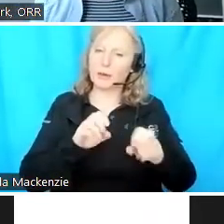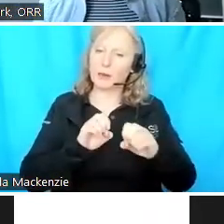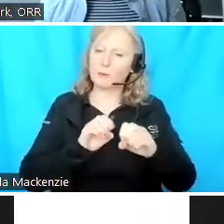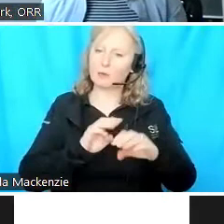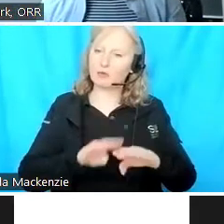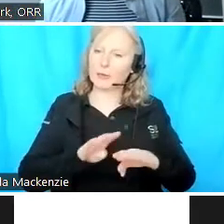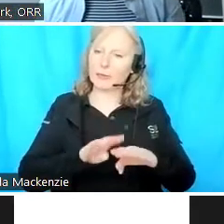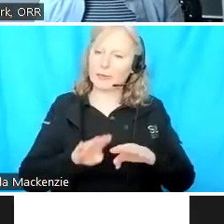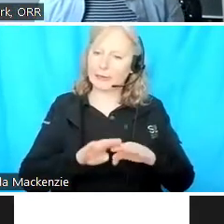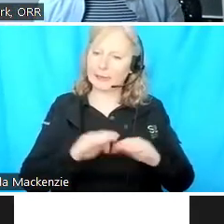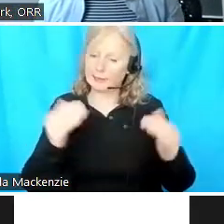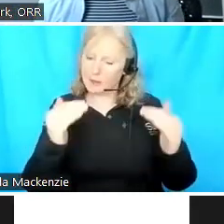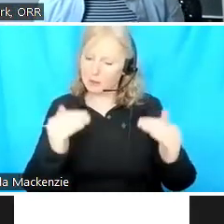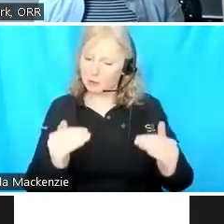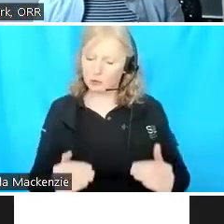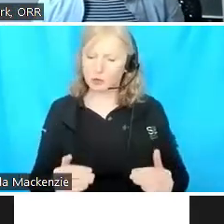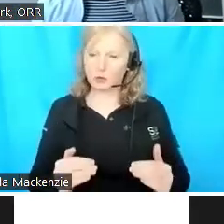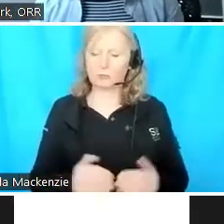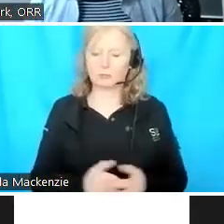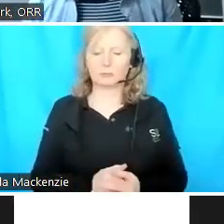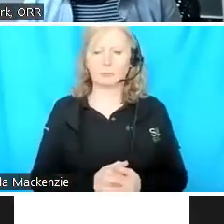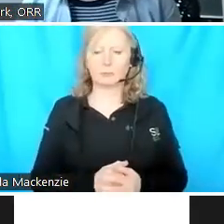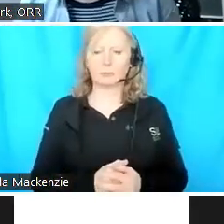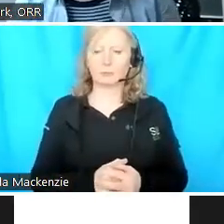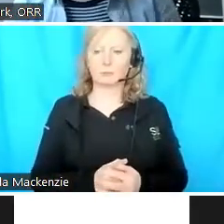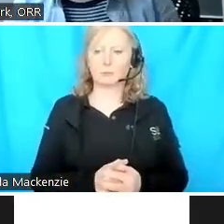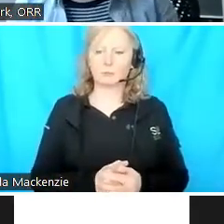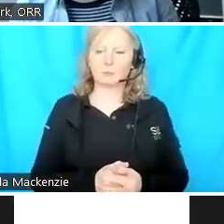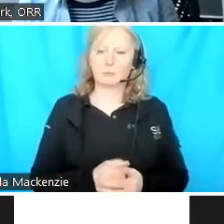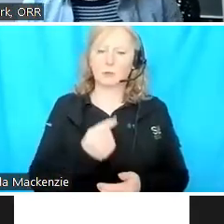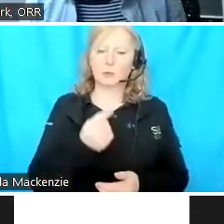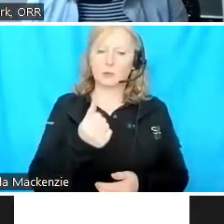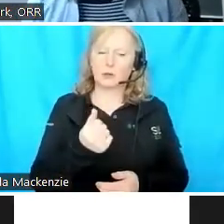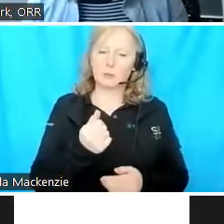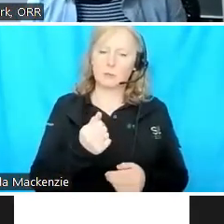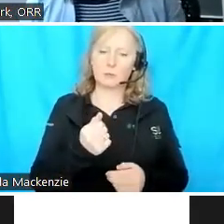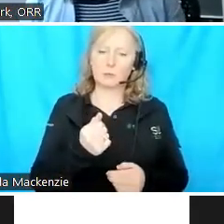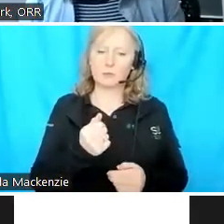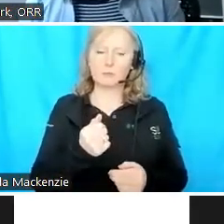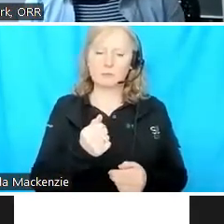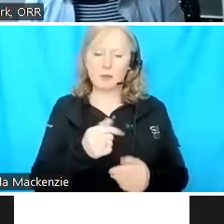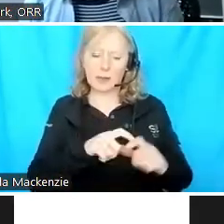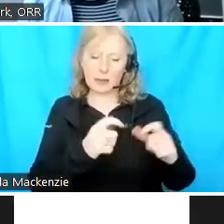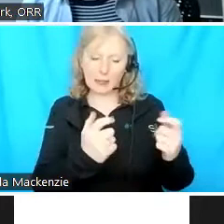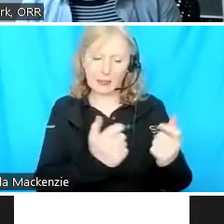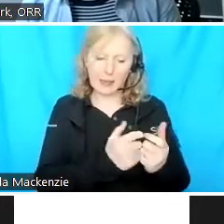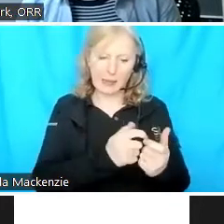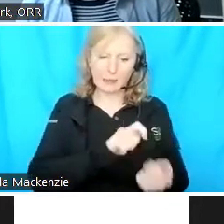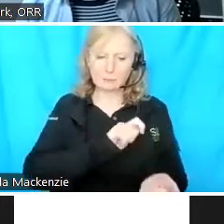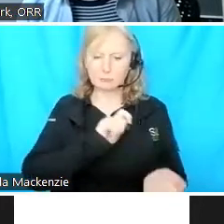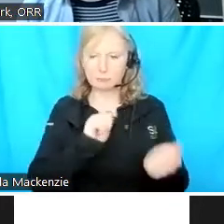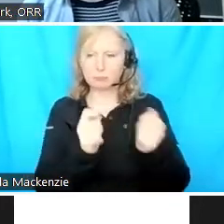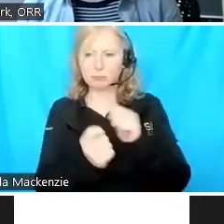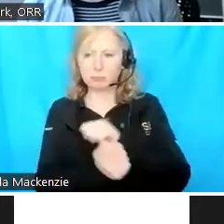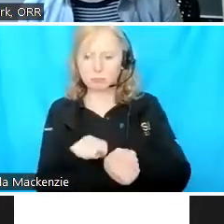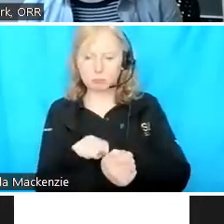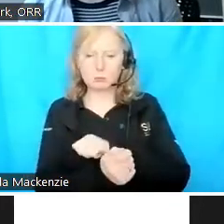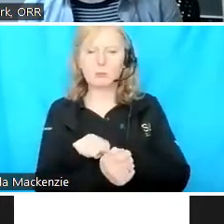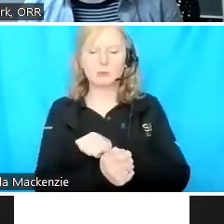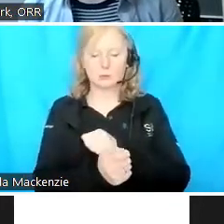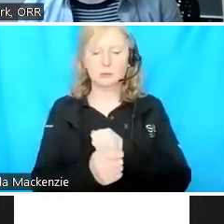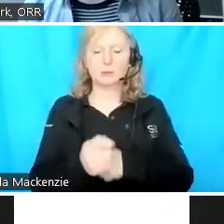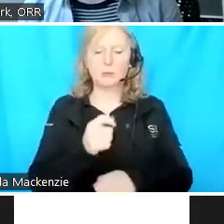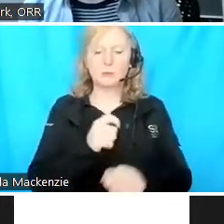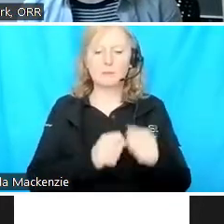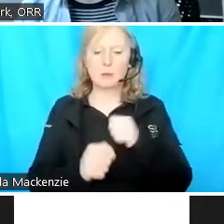some examples of kind of satisfactory transitioning from classroom-based environment include delivery